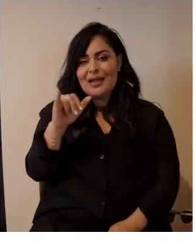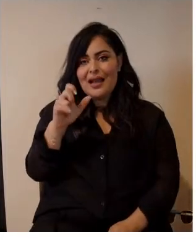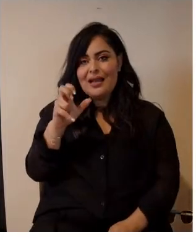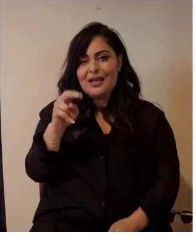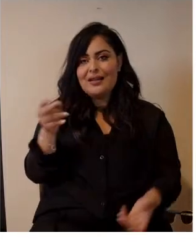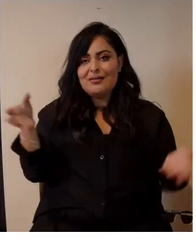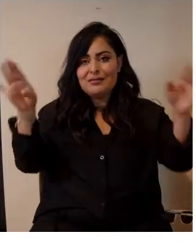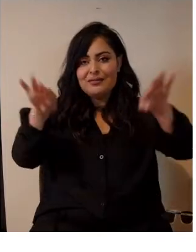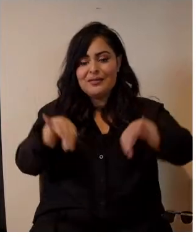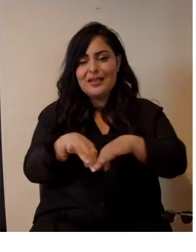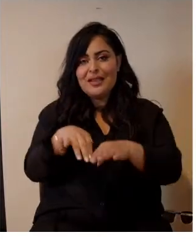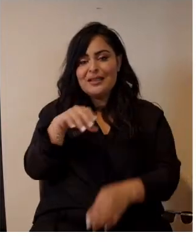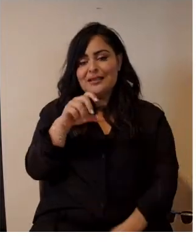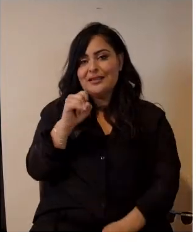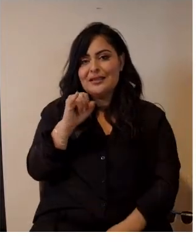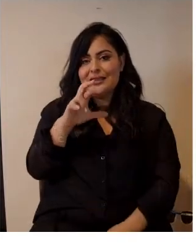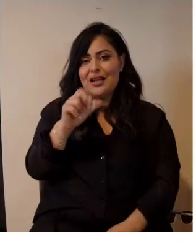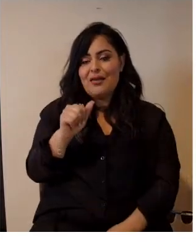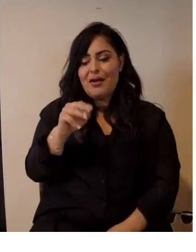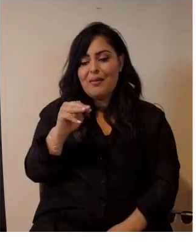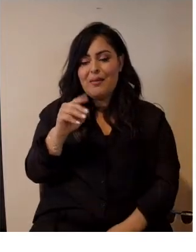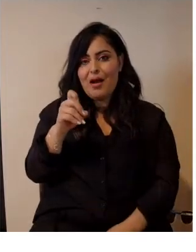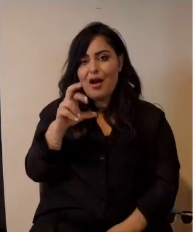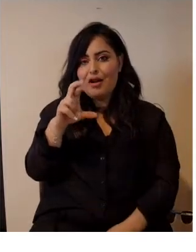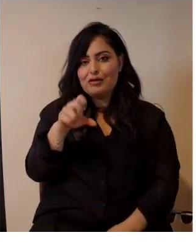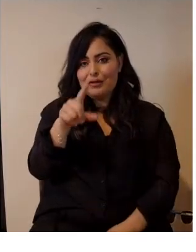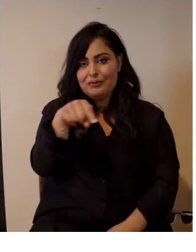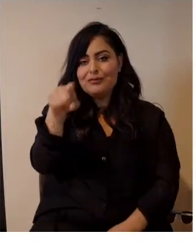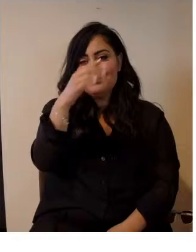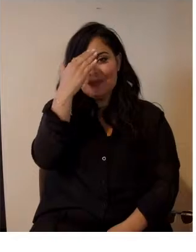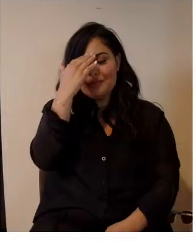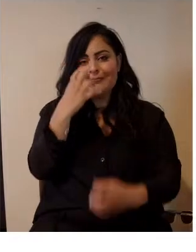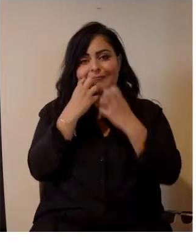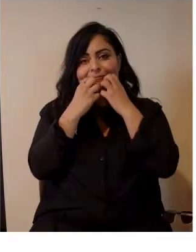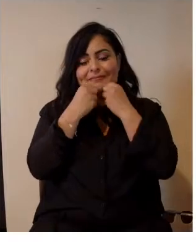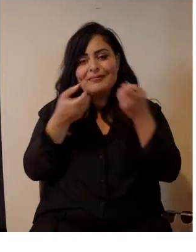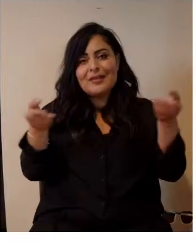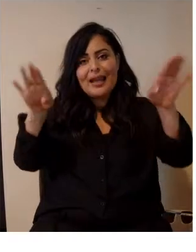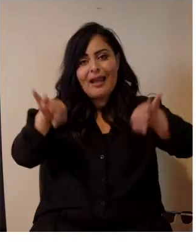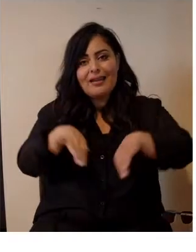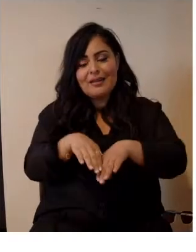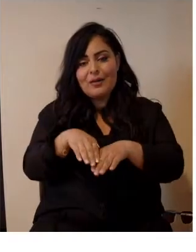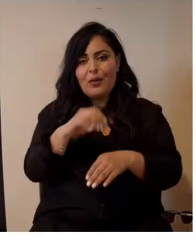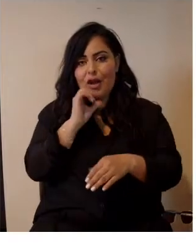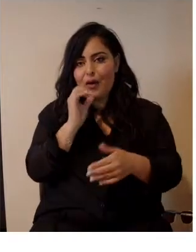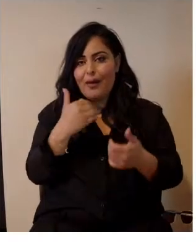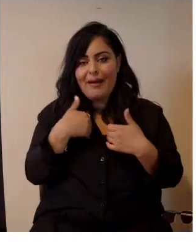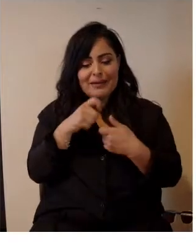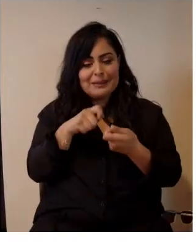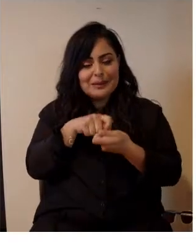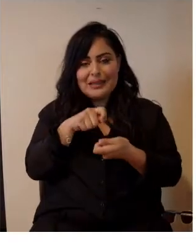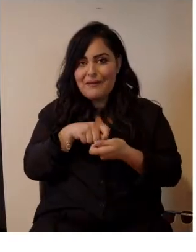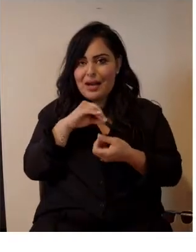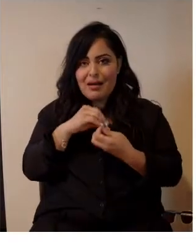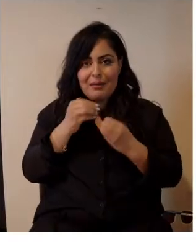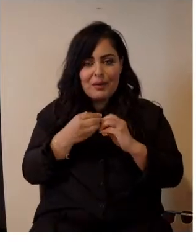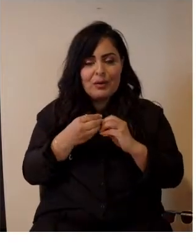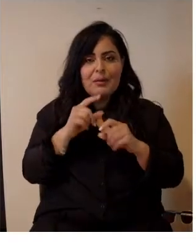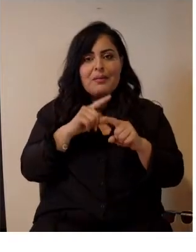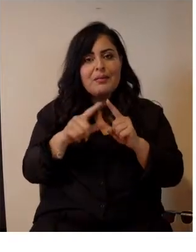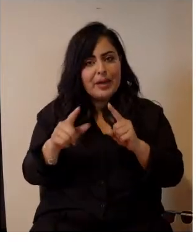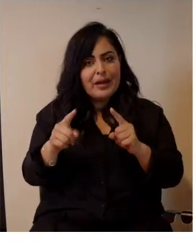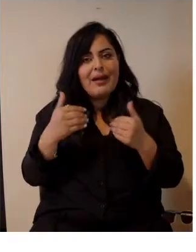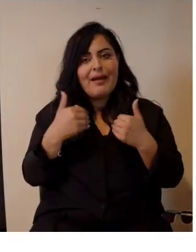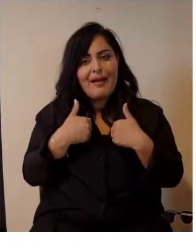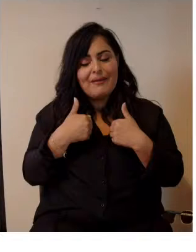that live in Sierra Madre know how precious those are. Do not have exact totals, but we do